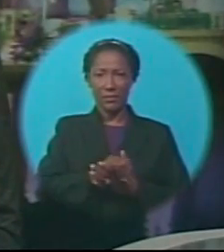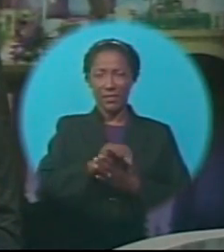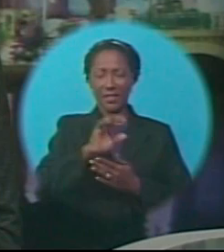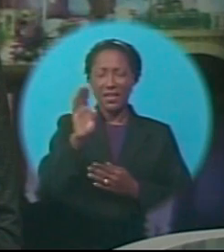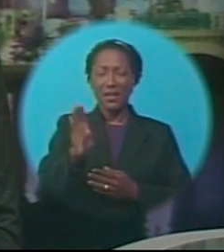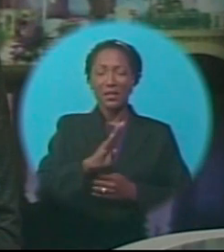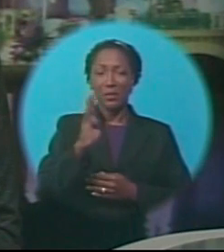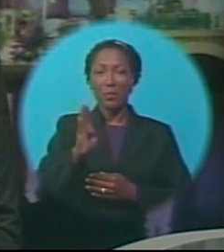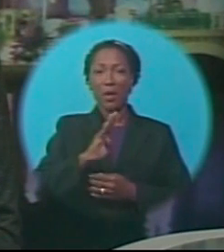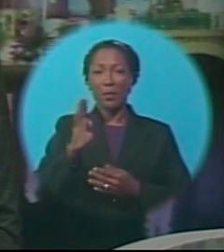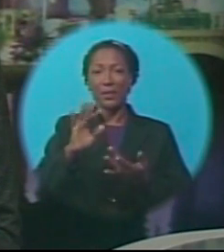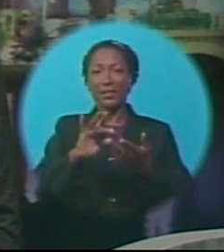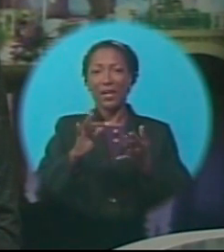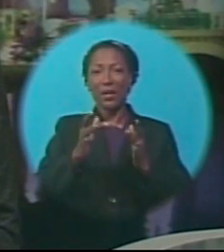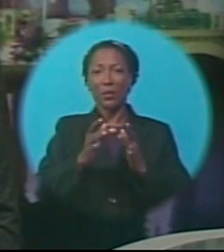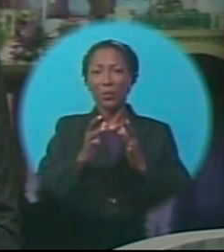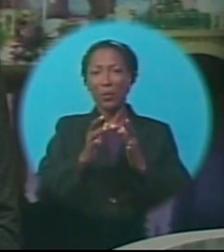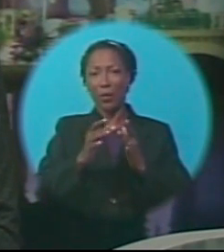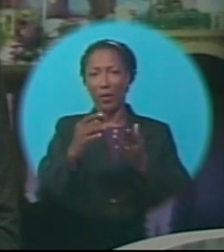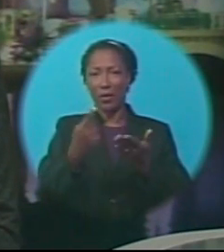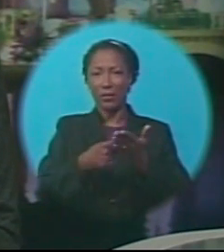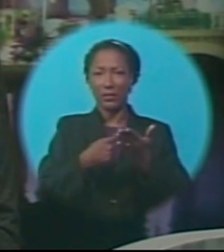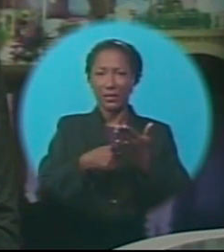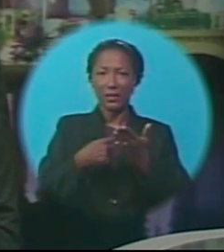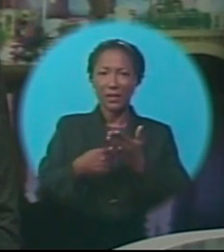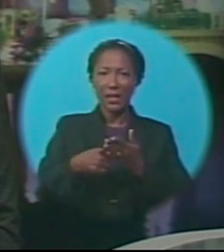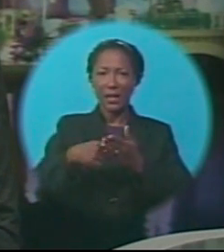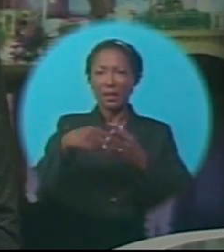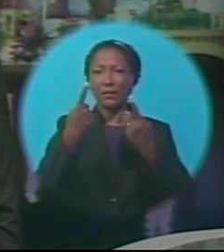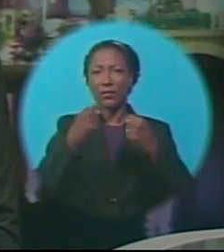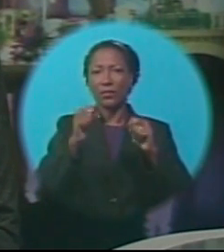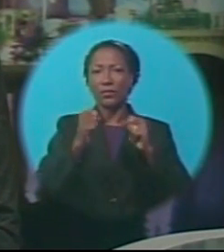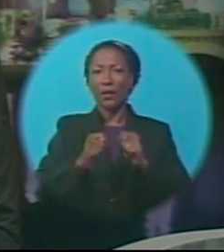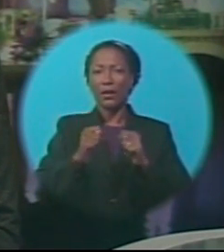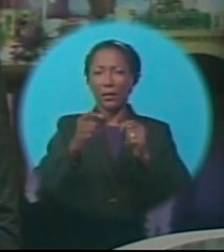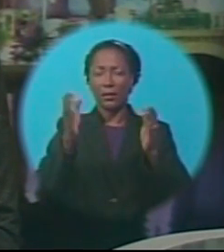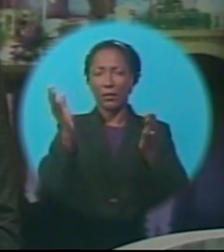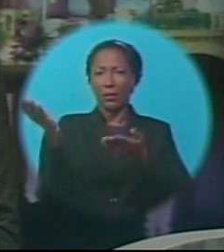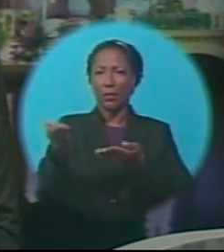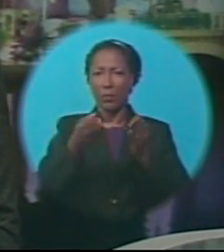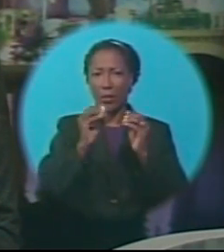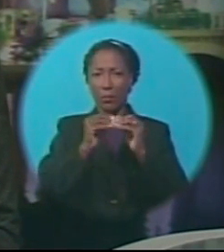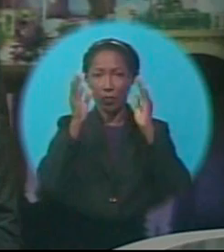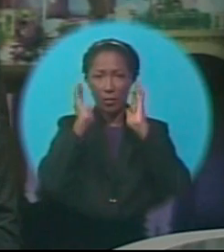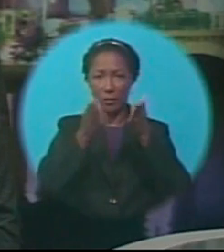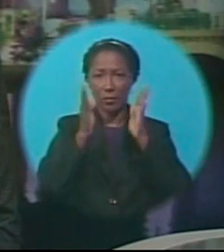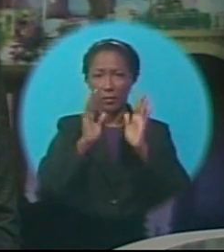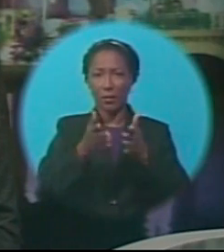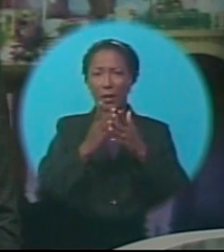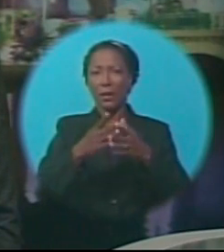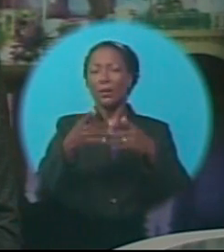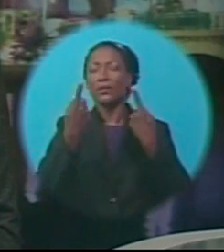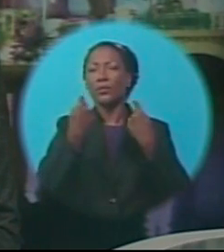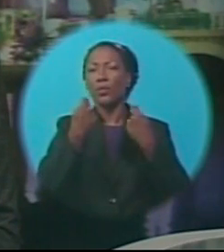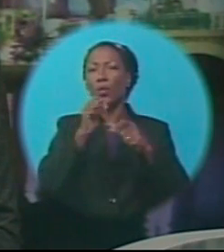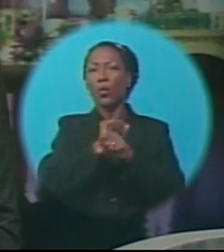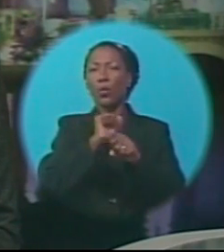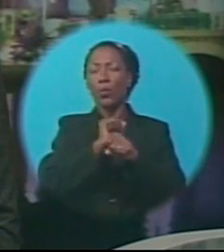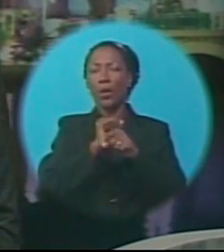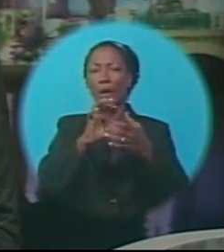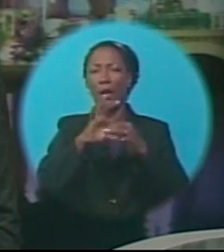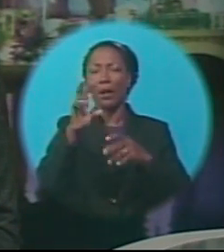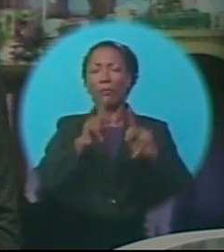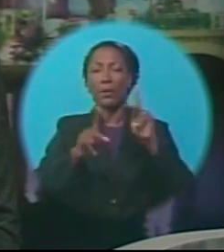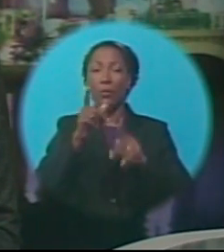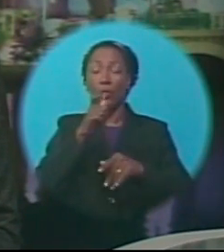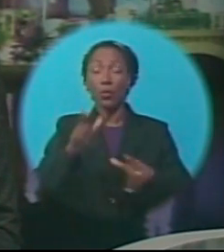Barbados Network consultation is an attempt to bring more focus and sustainability to the effort by members of the diaspora who want to